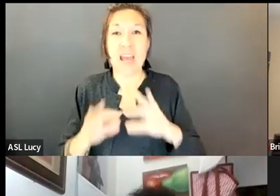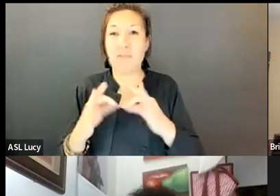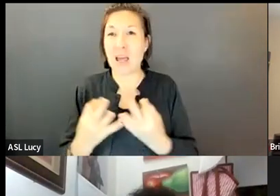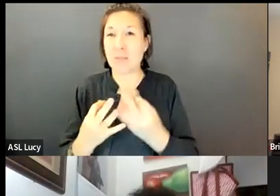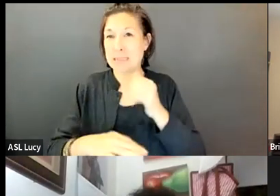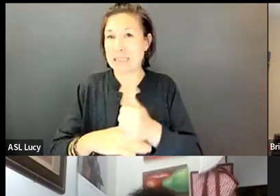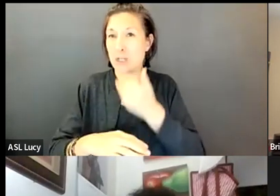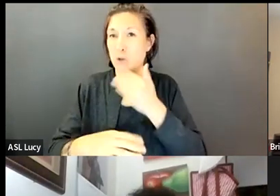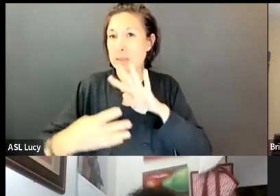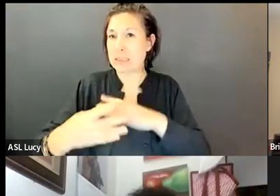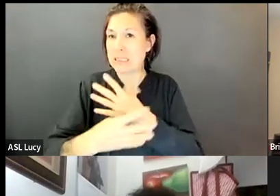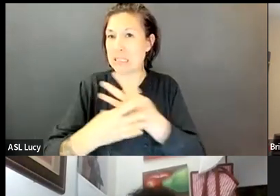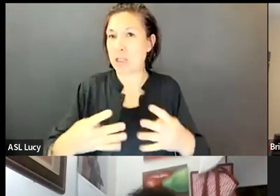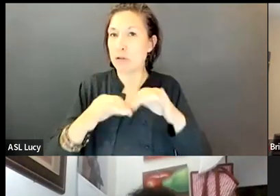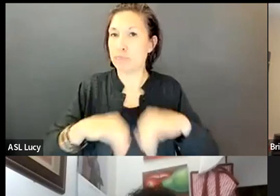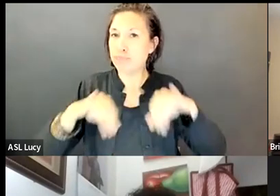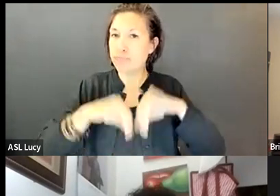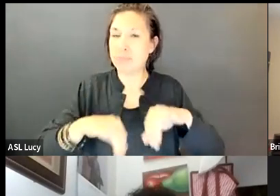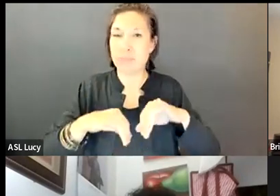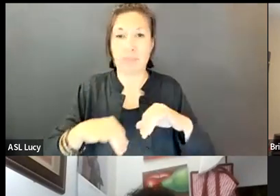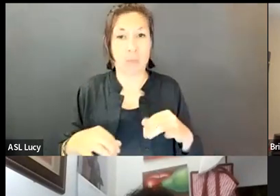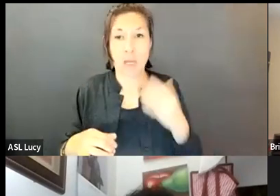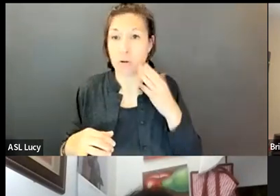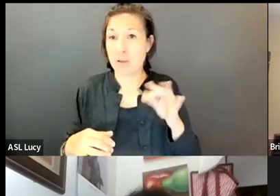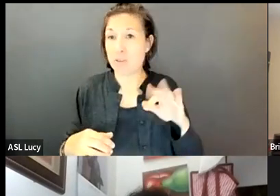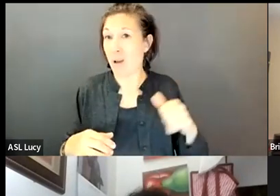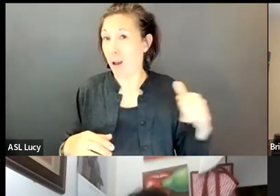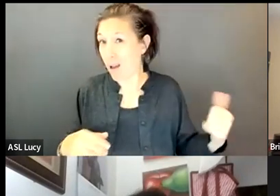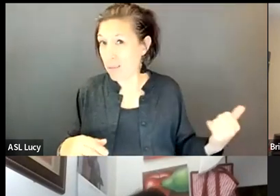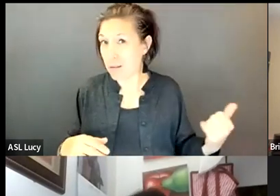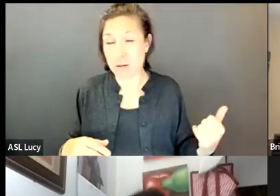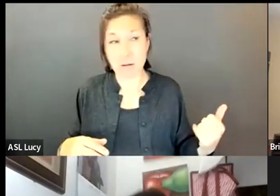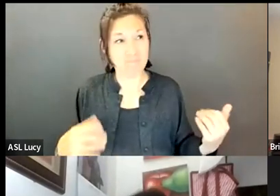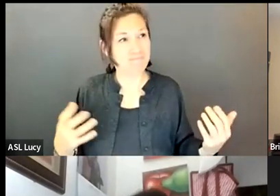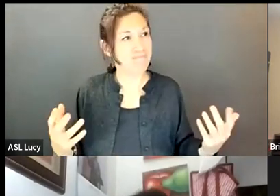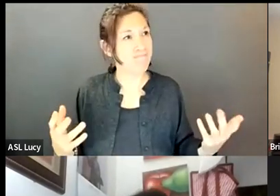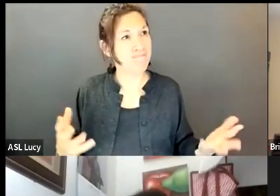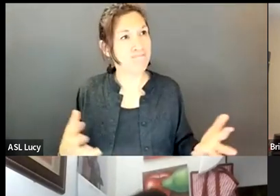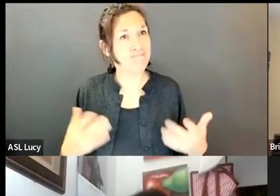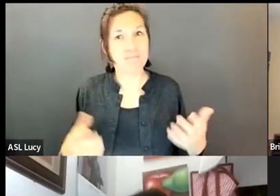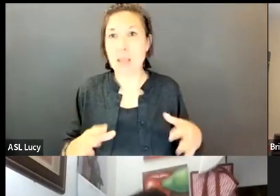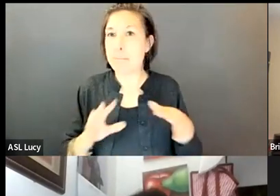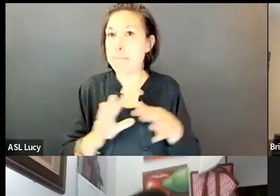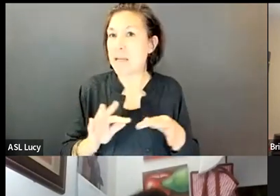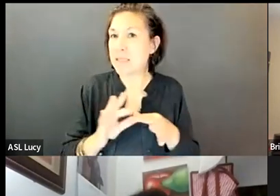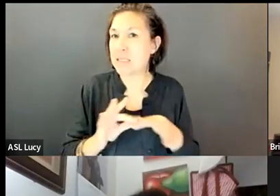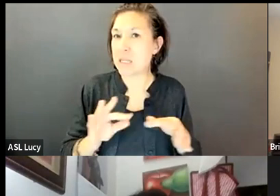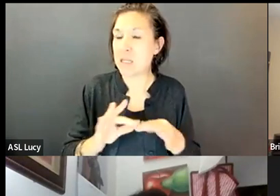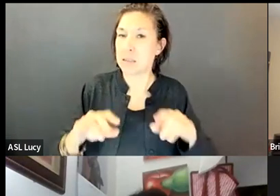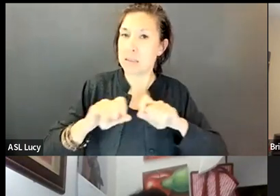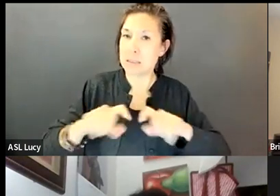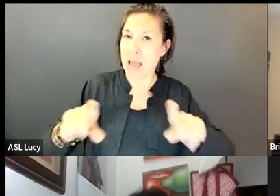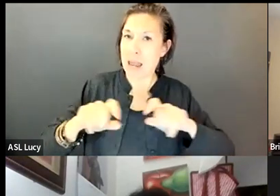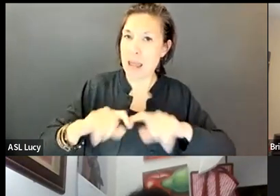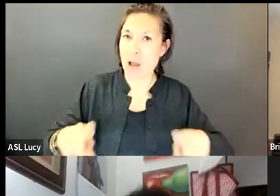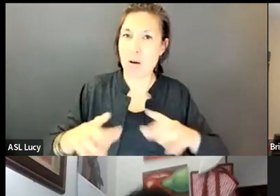those kinds of things and wondering if you know if there's any other kinds of messaging that we need to do that helps